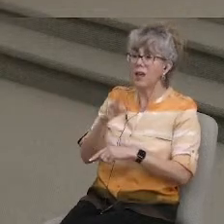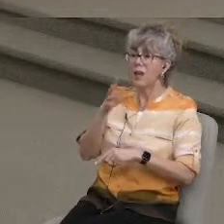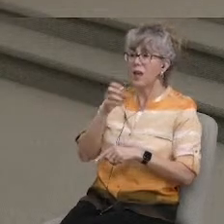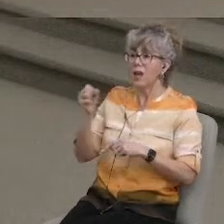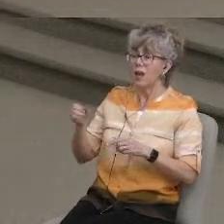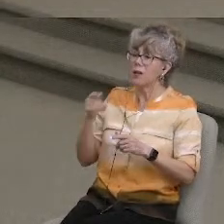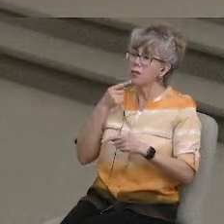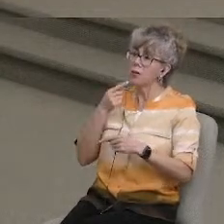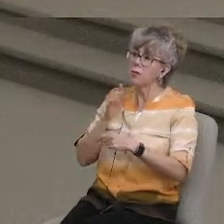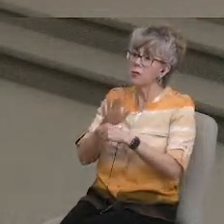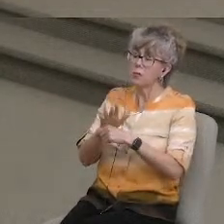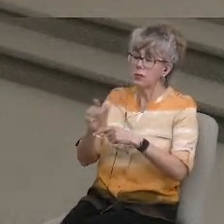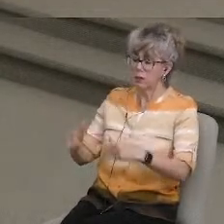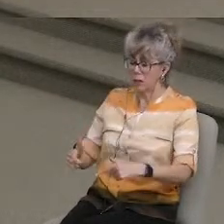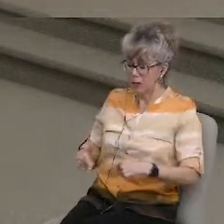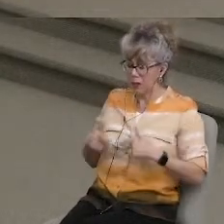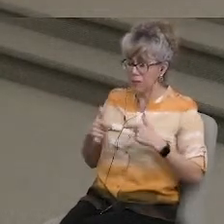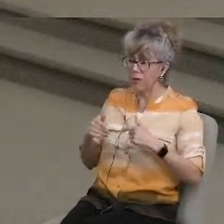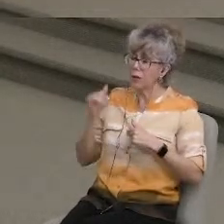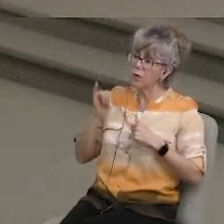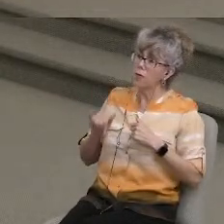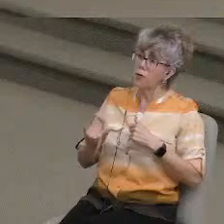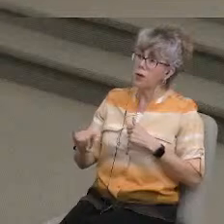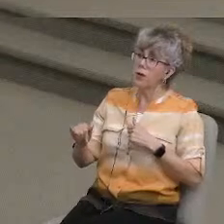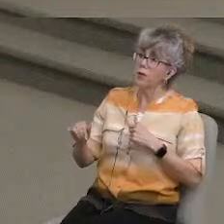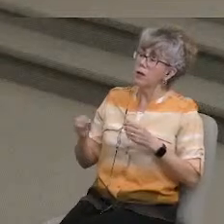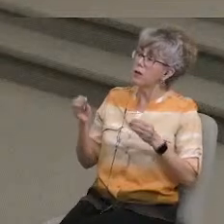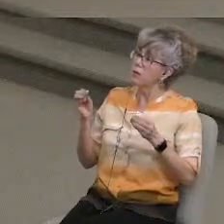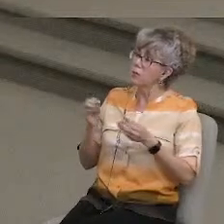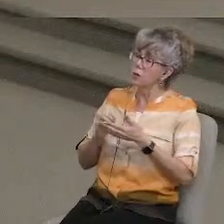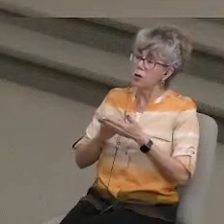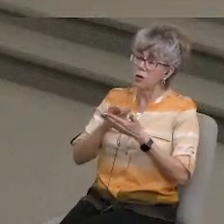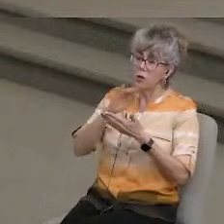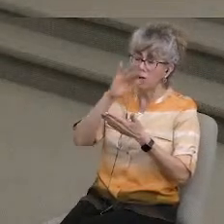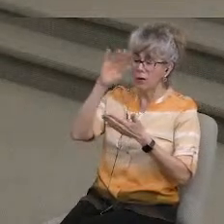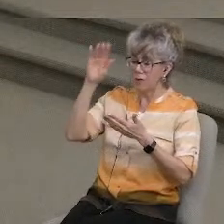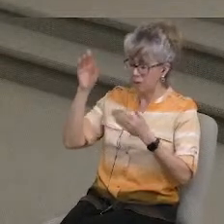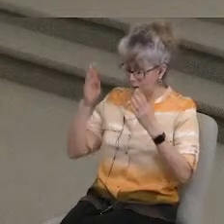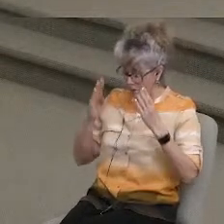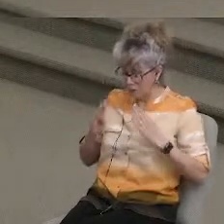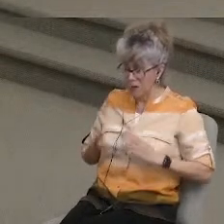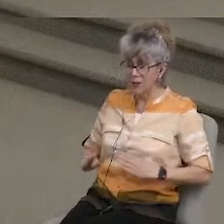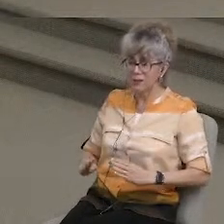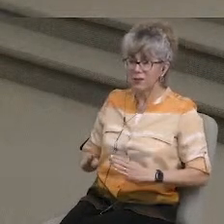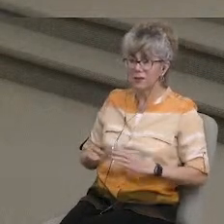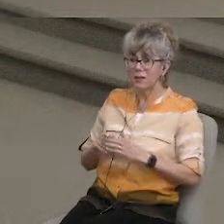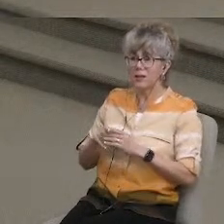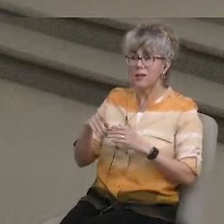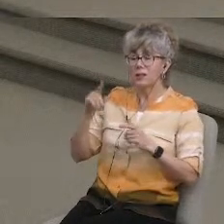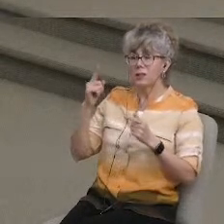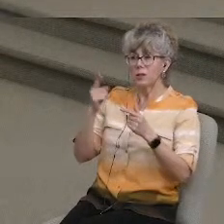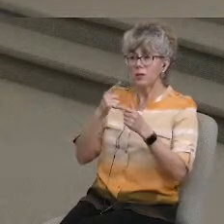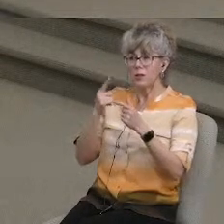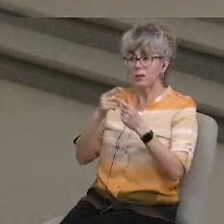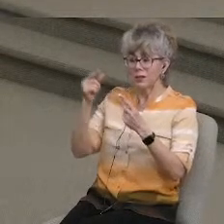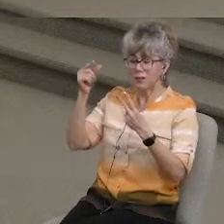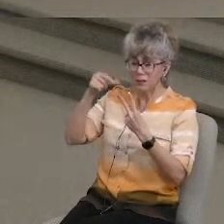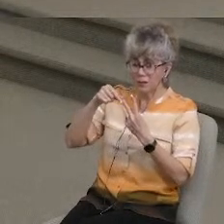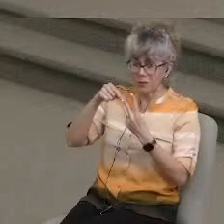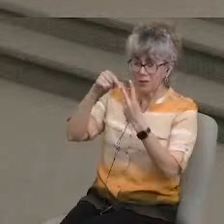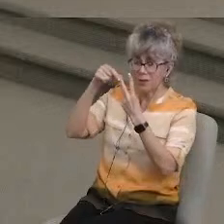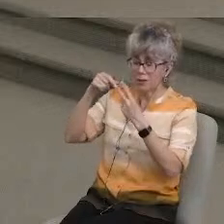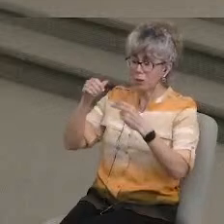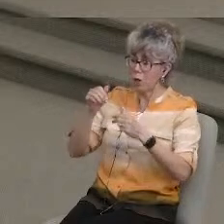living forever in immortal, glorified bodies. There's something that's unique about the moving of this stone